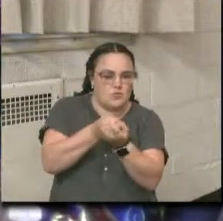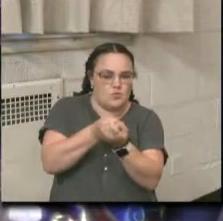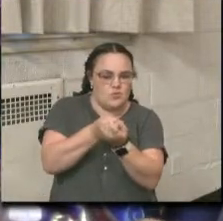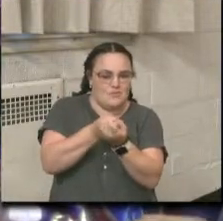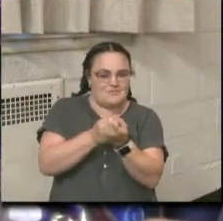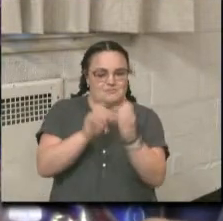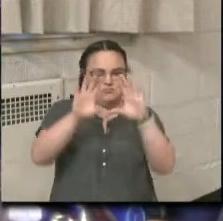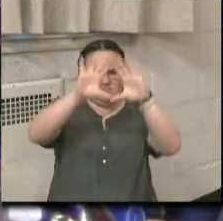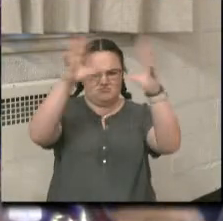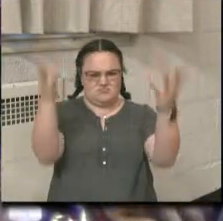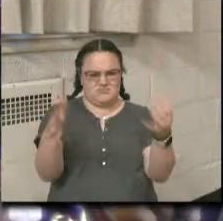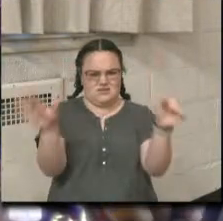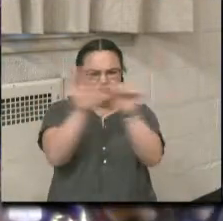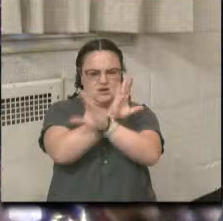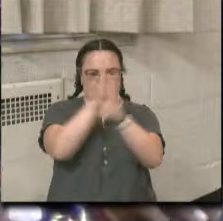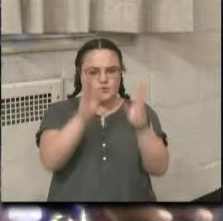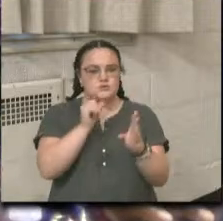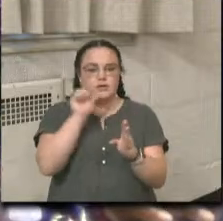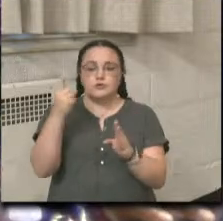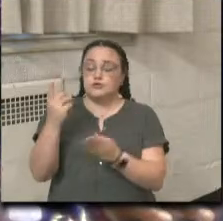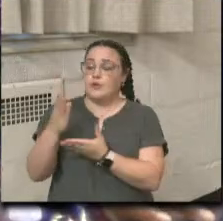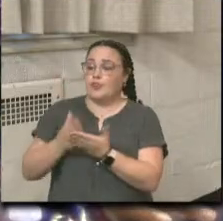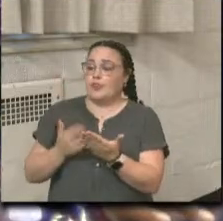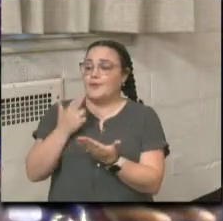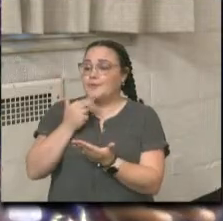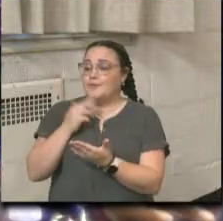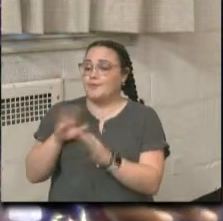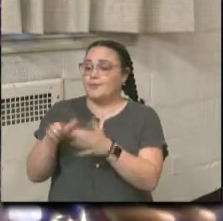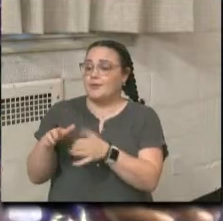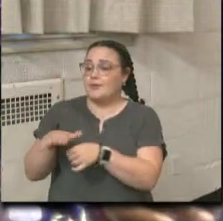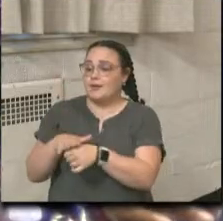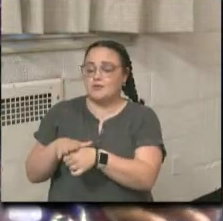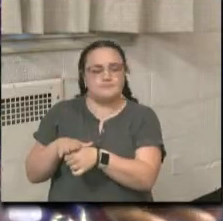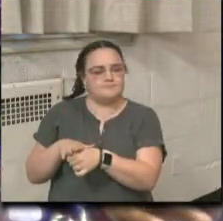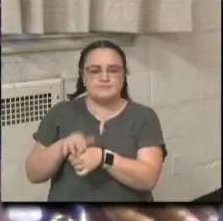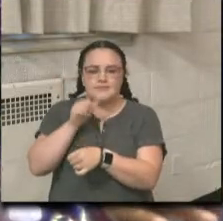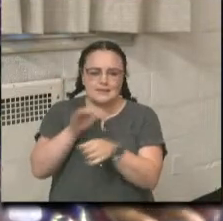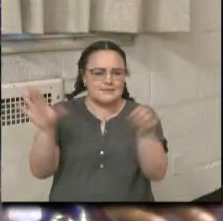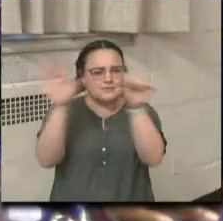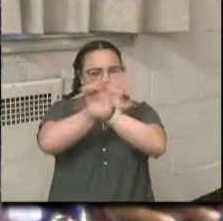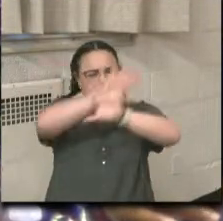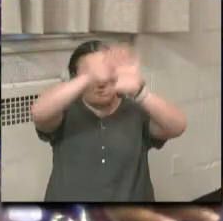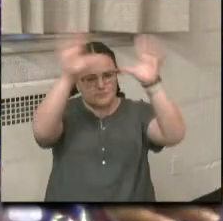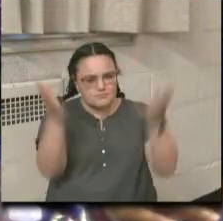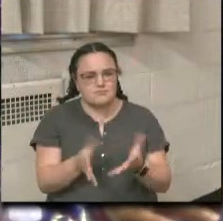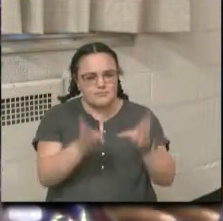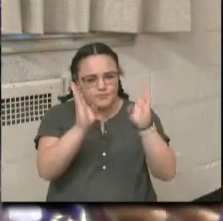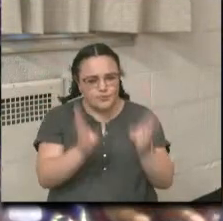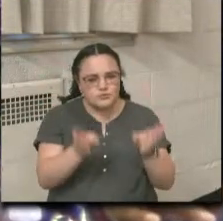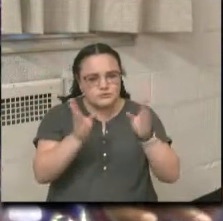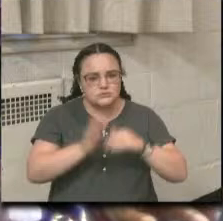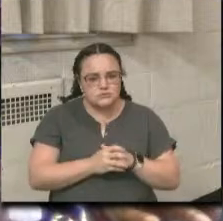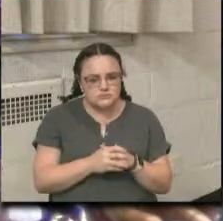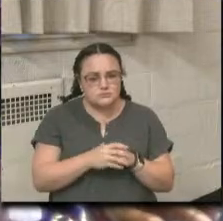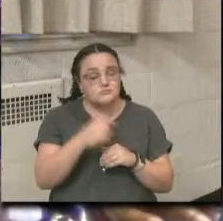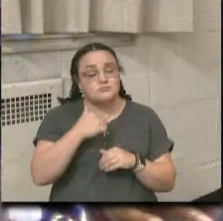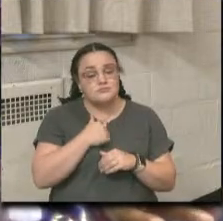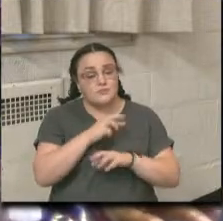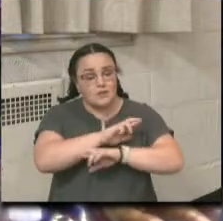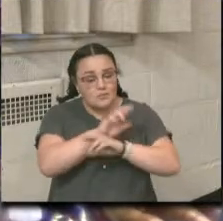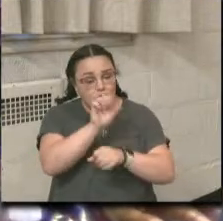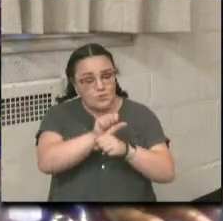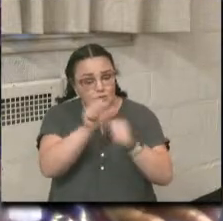with the established Disability Issues Advisories Committee as this board reactivated Policy